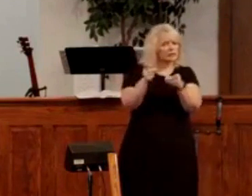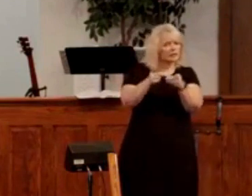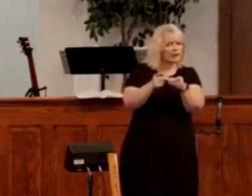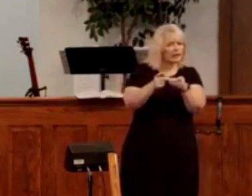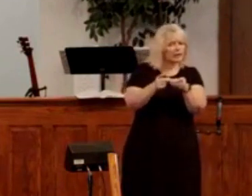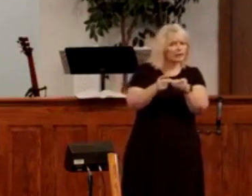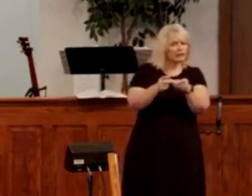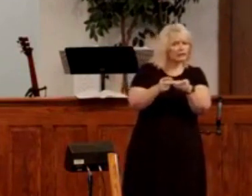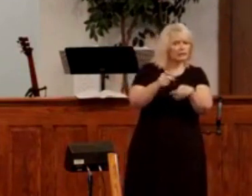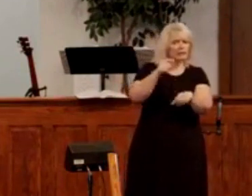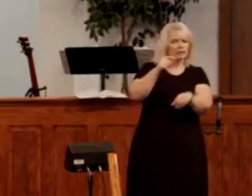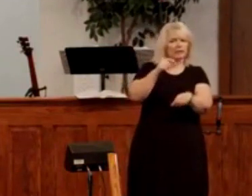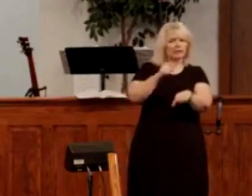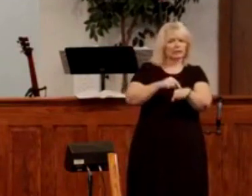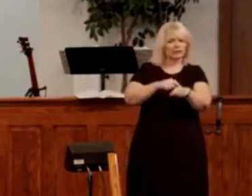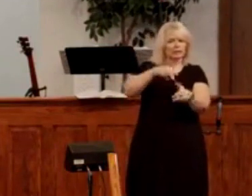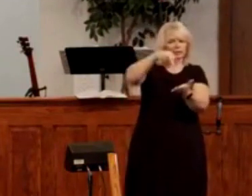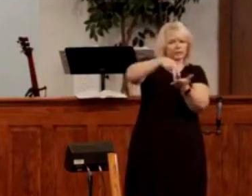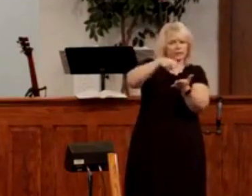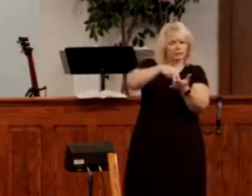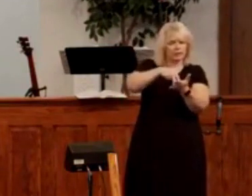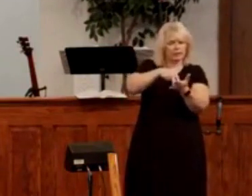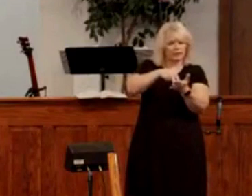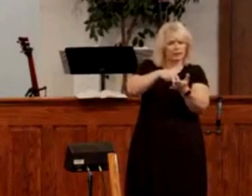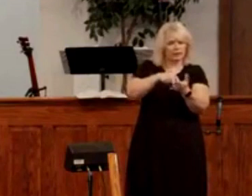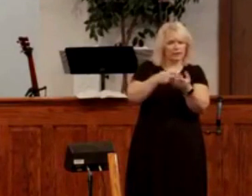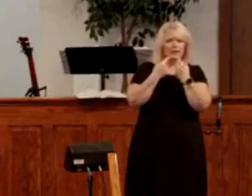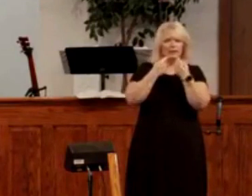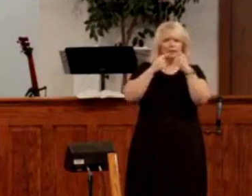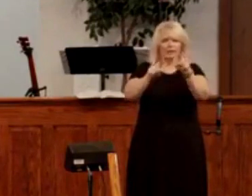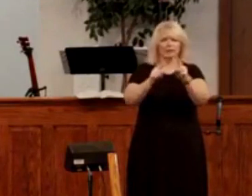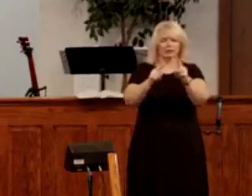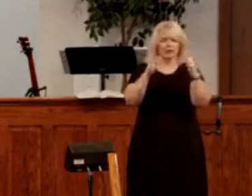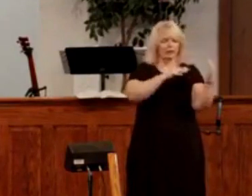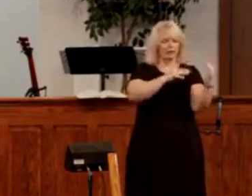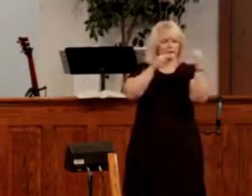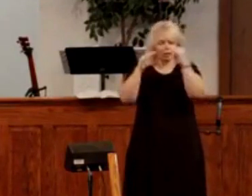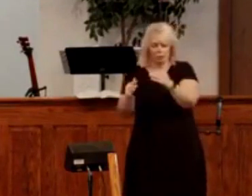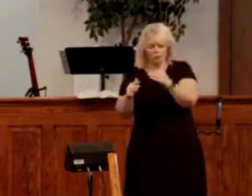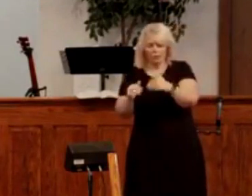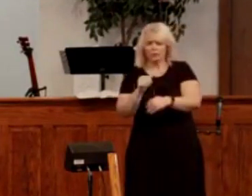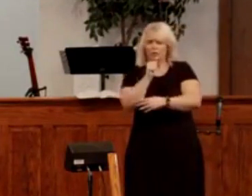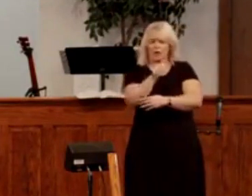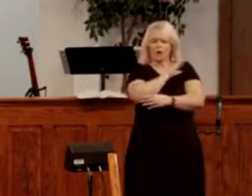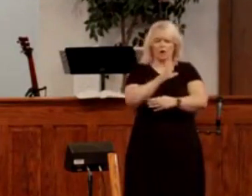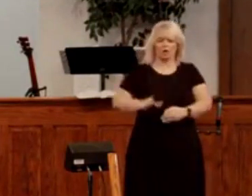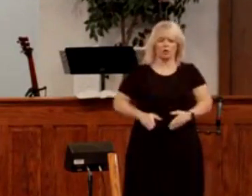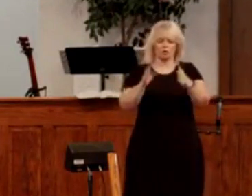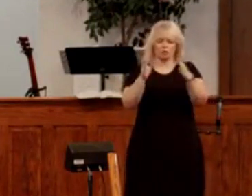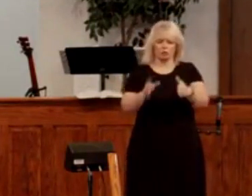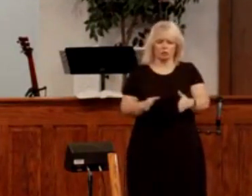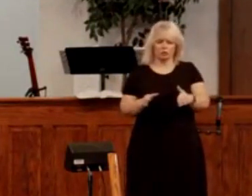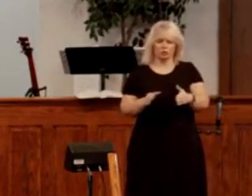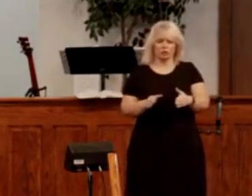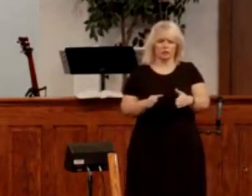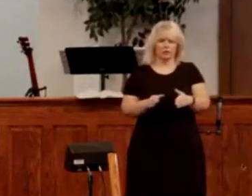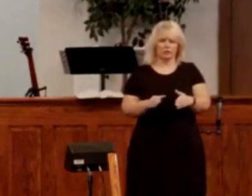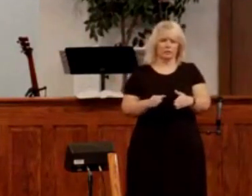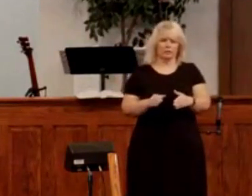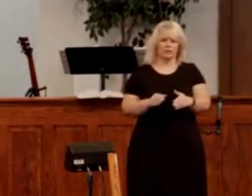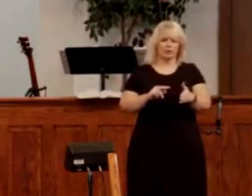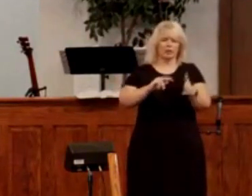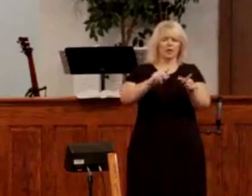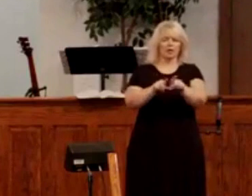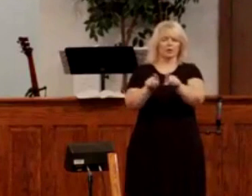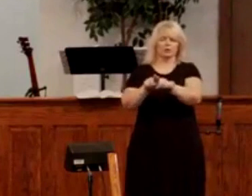their rights and have declared war on the prevailing non-Christian culture, especially the liberal national media.